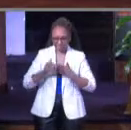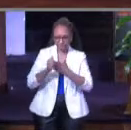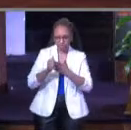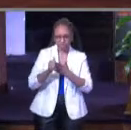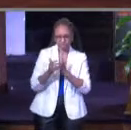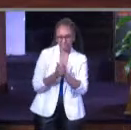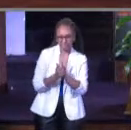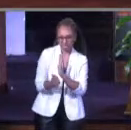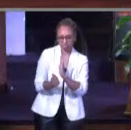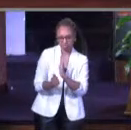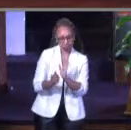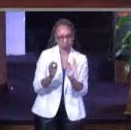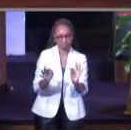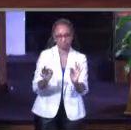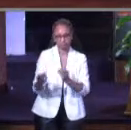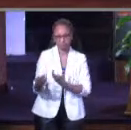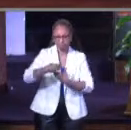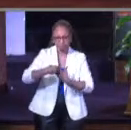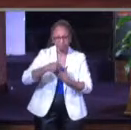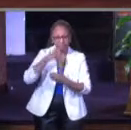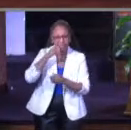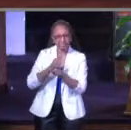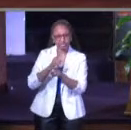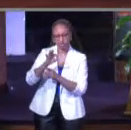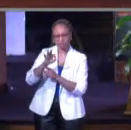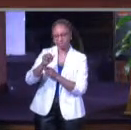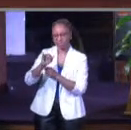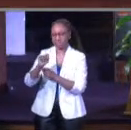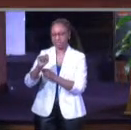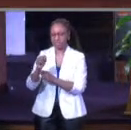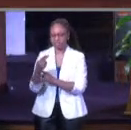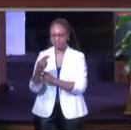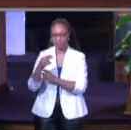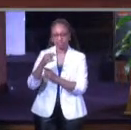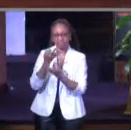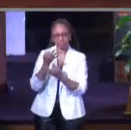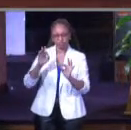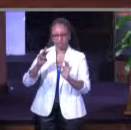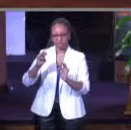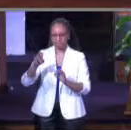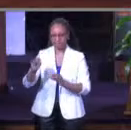to attend. Sister Faith Freeman at